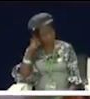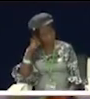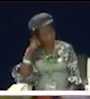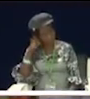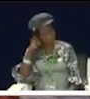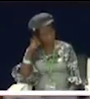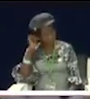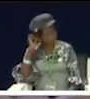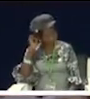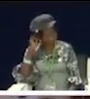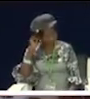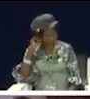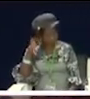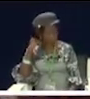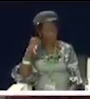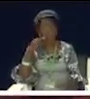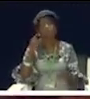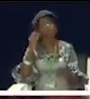Let me take